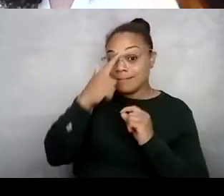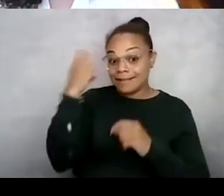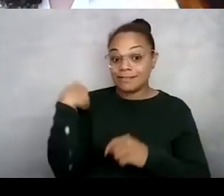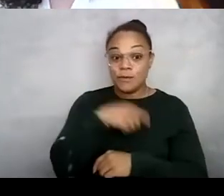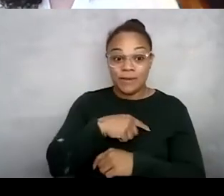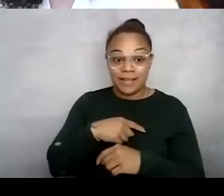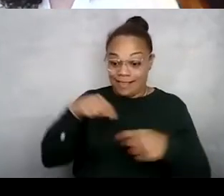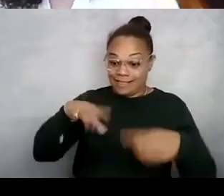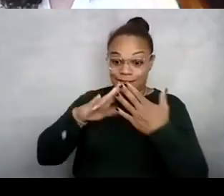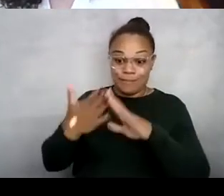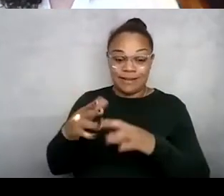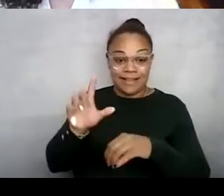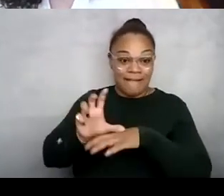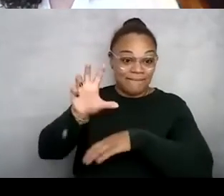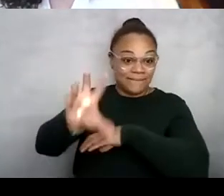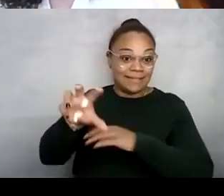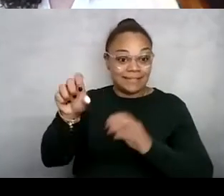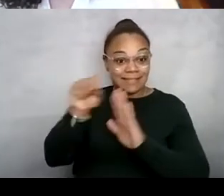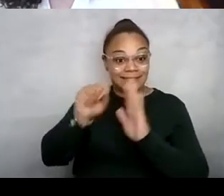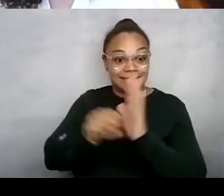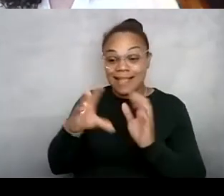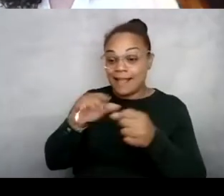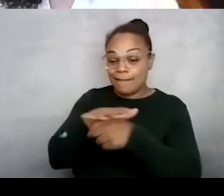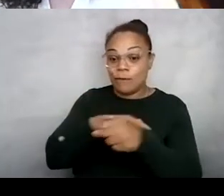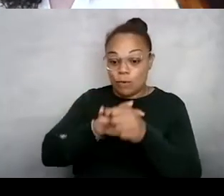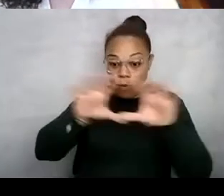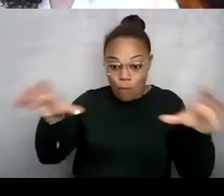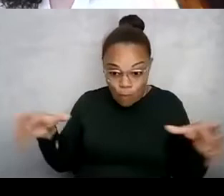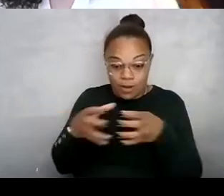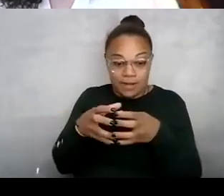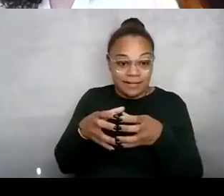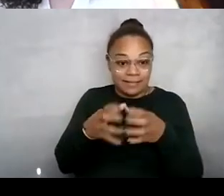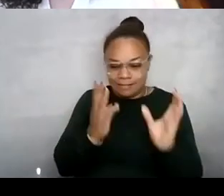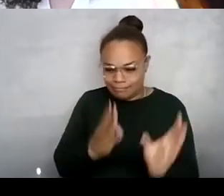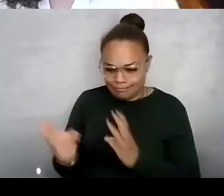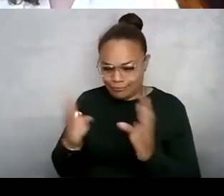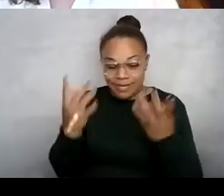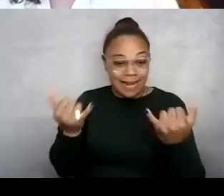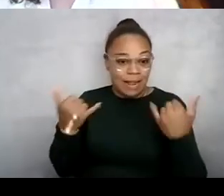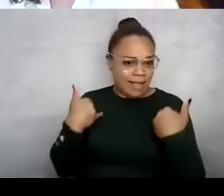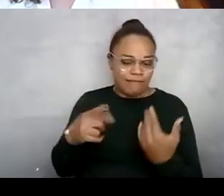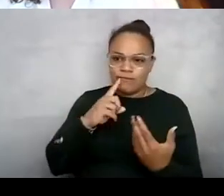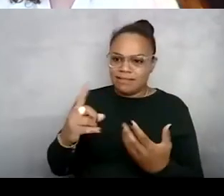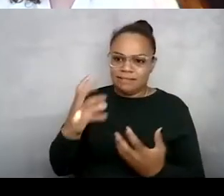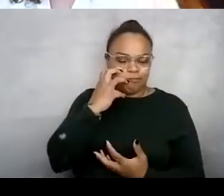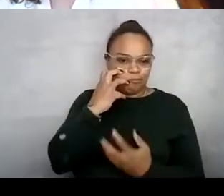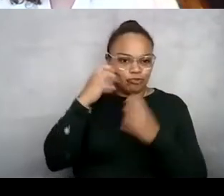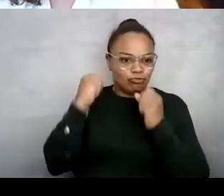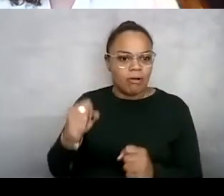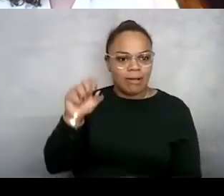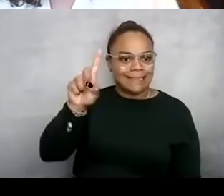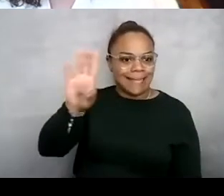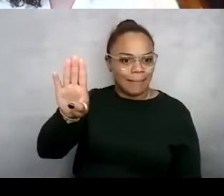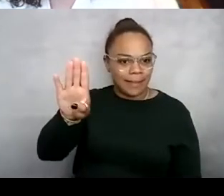as a community deeply in state and local organizing, we have databases that are massive now, you know, hundreds